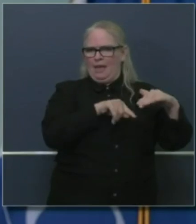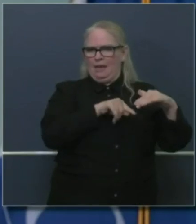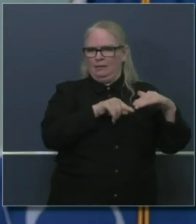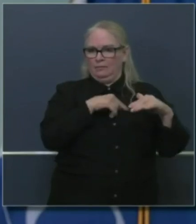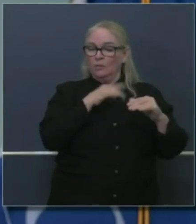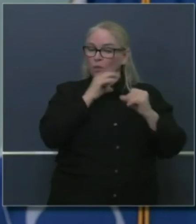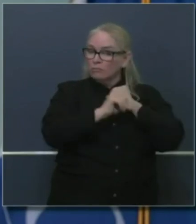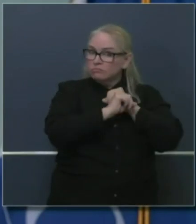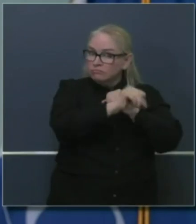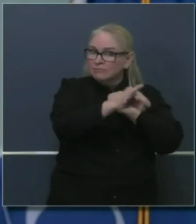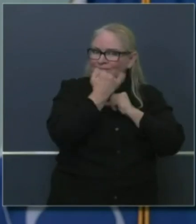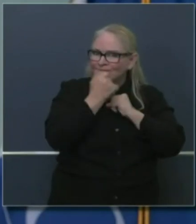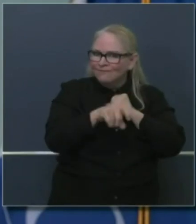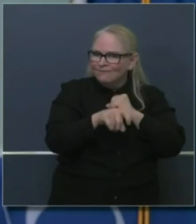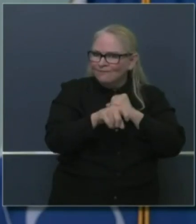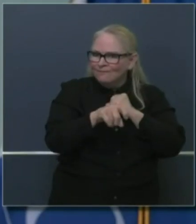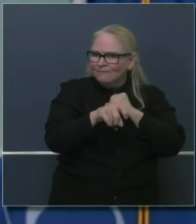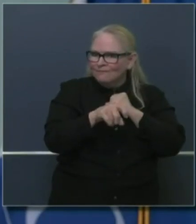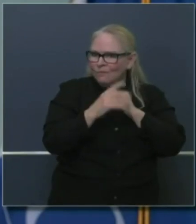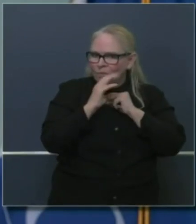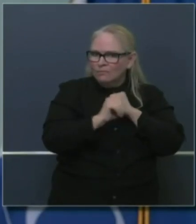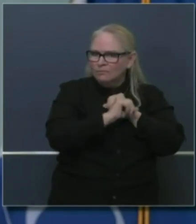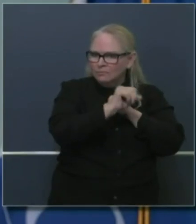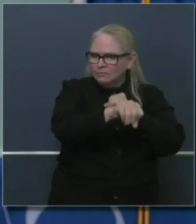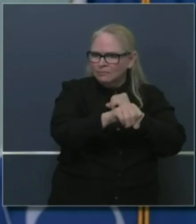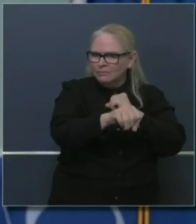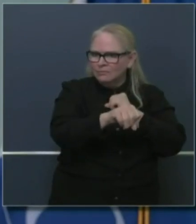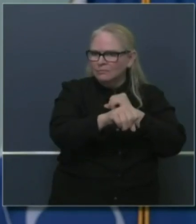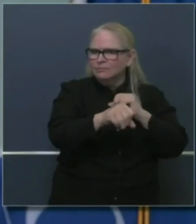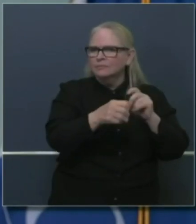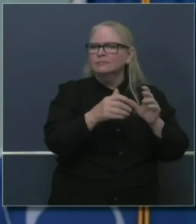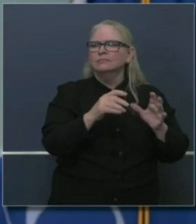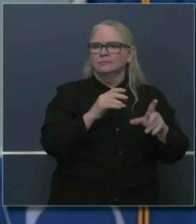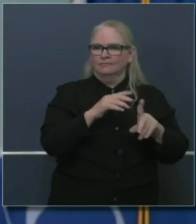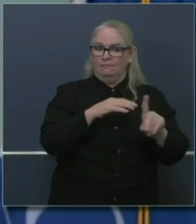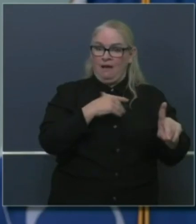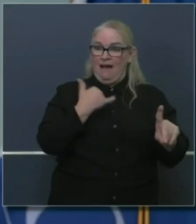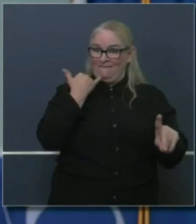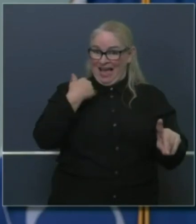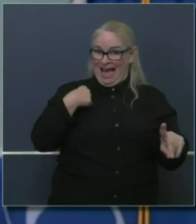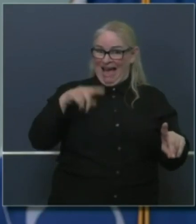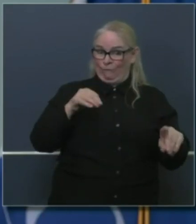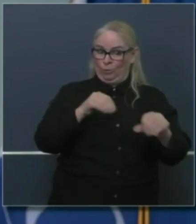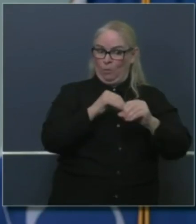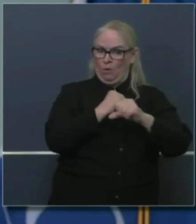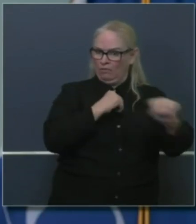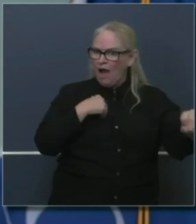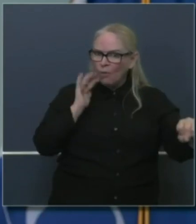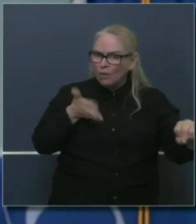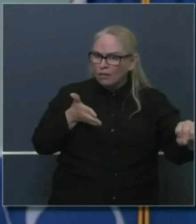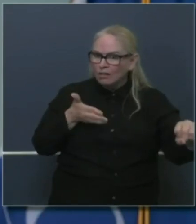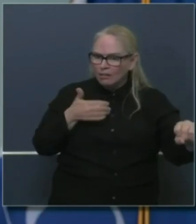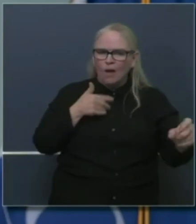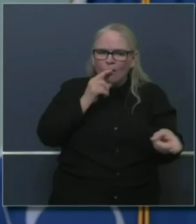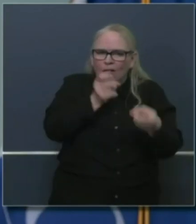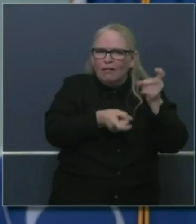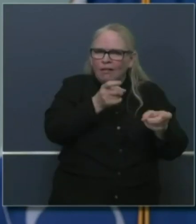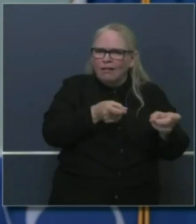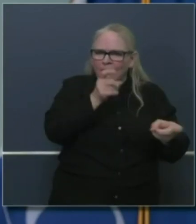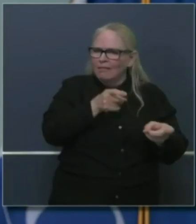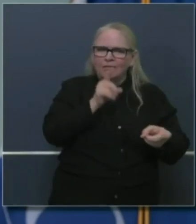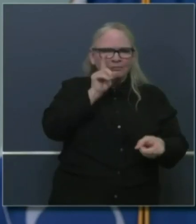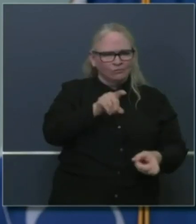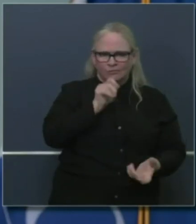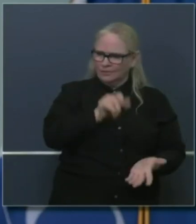in the spirit of your questions, potentially strengthen them as necessary or augment them as may be the want of